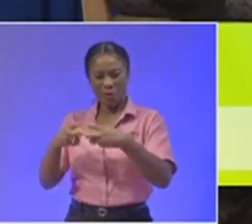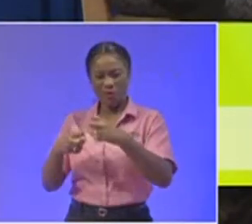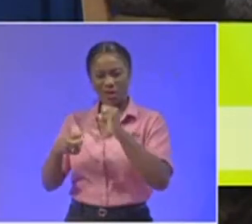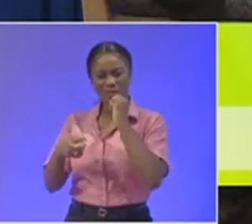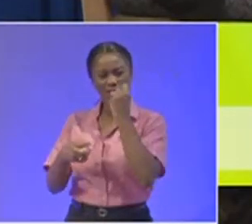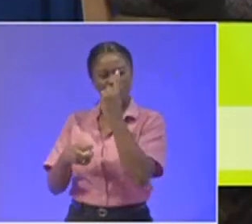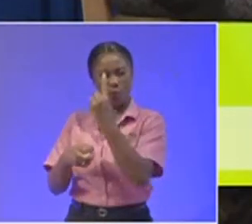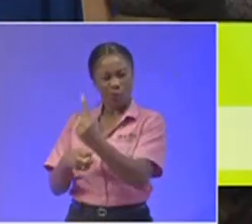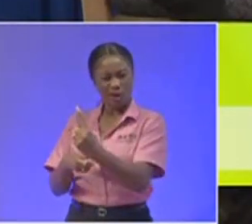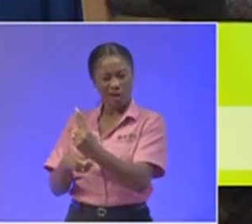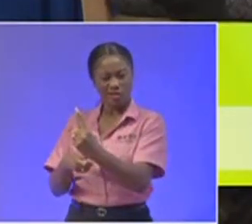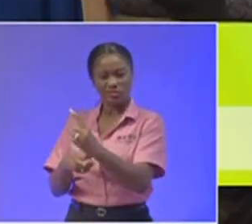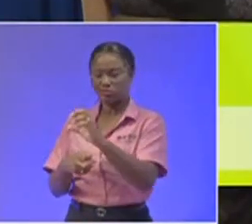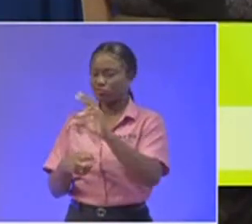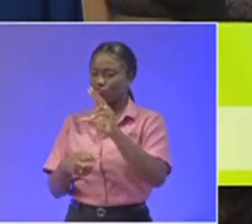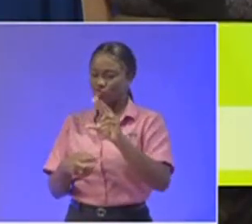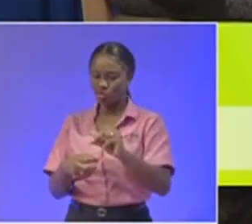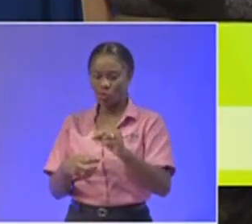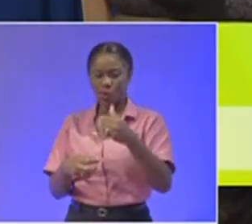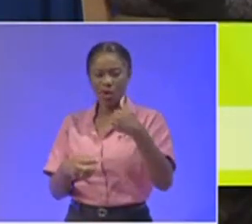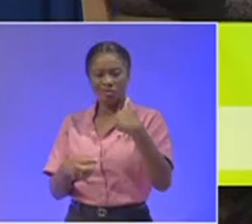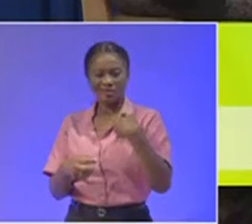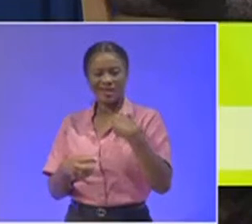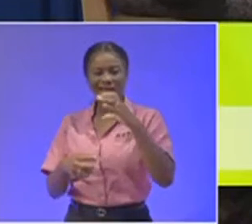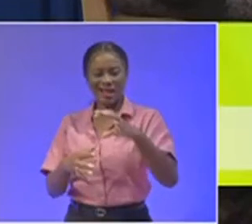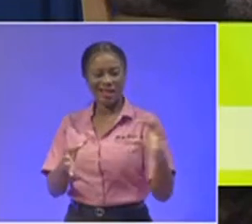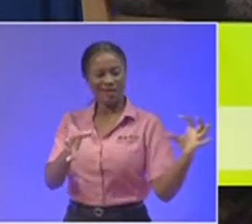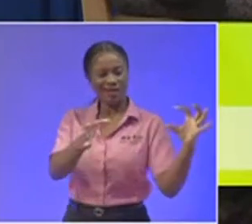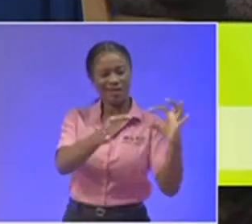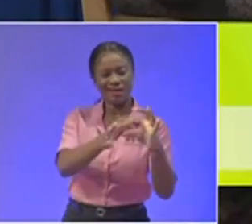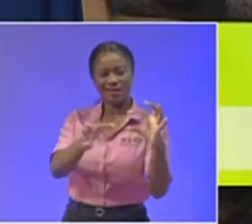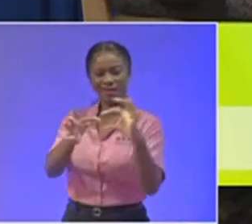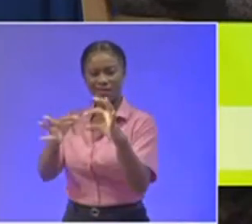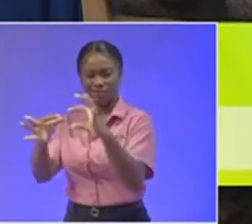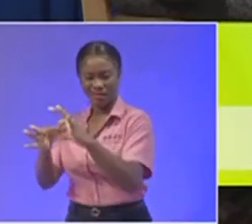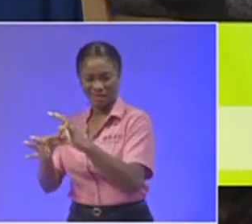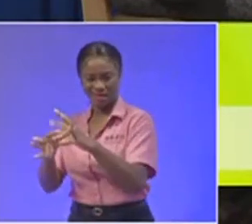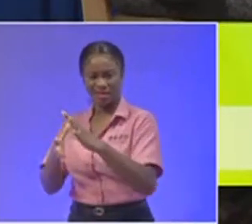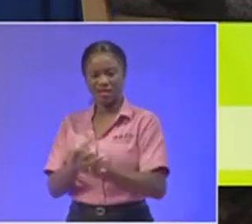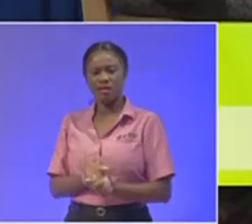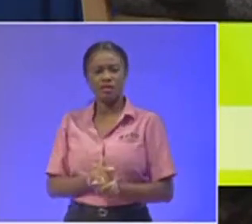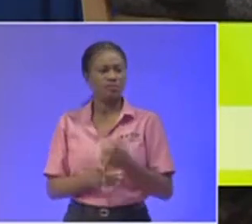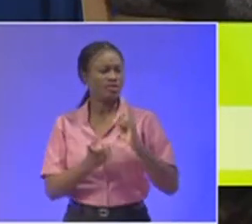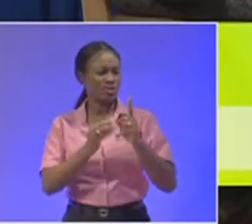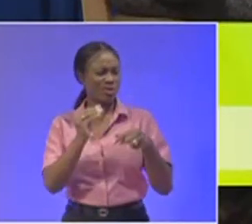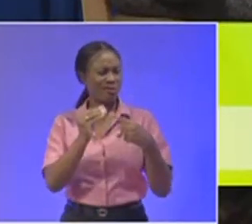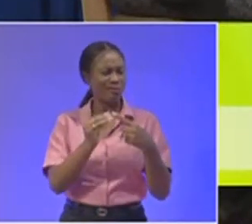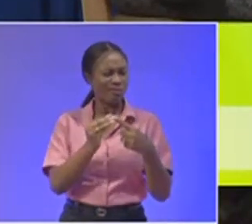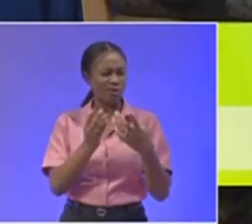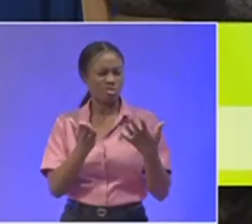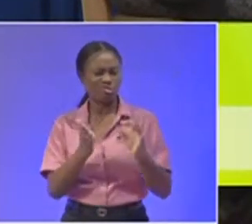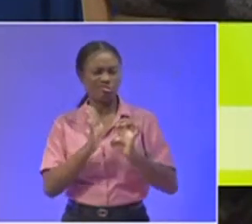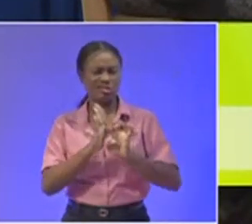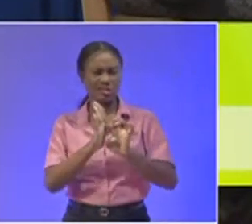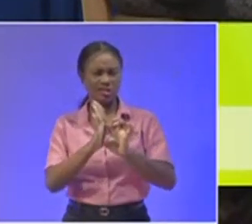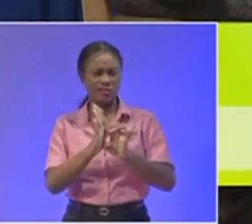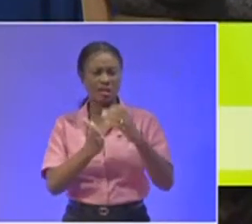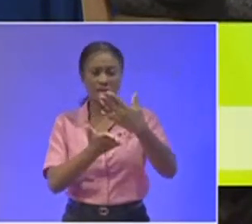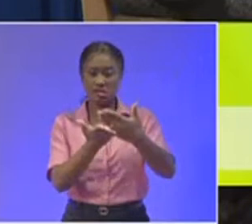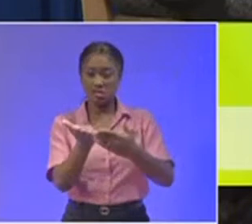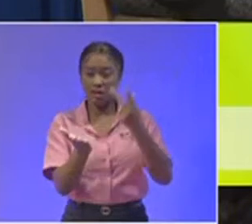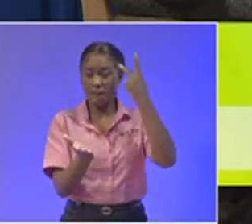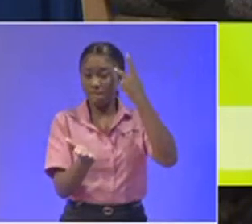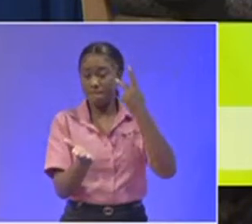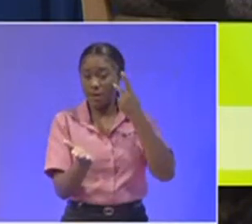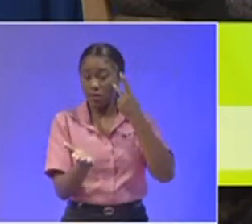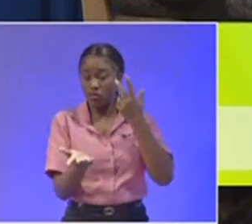stone in the water and there are ripple effects. So what about if we're talking about autism, that some parents have spoken